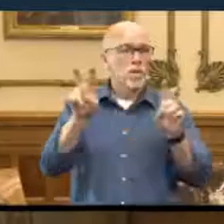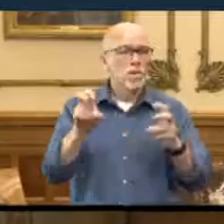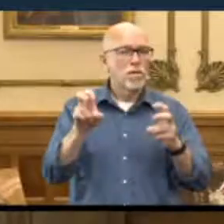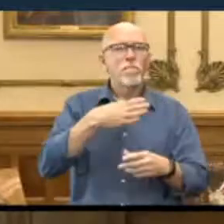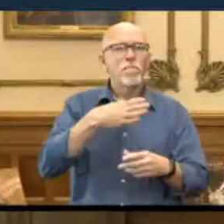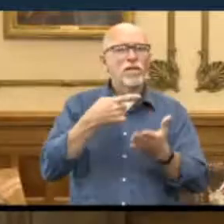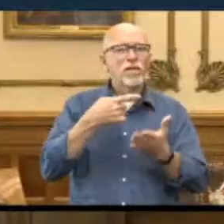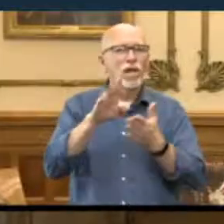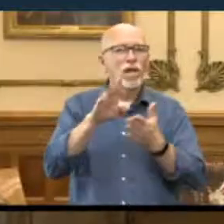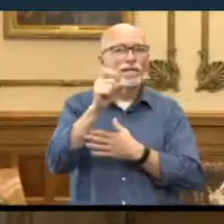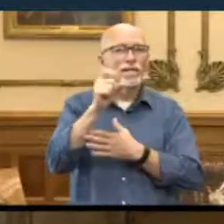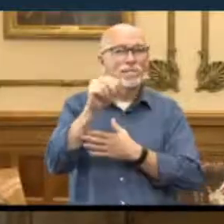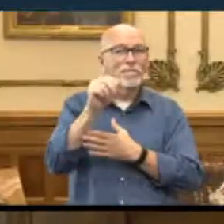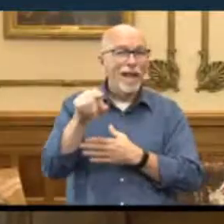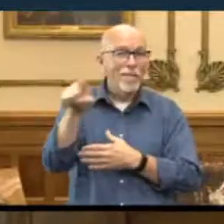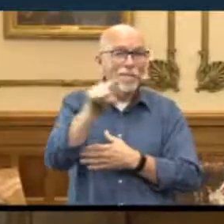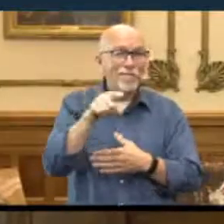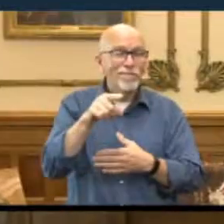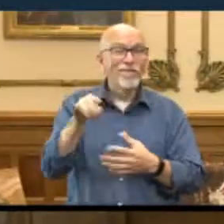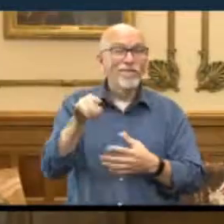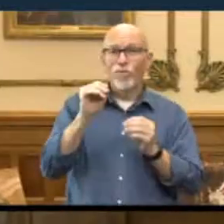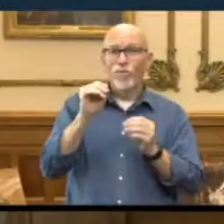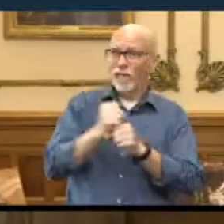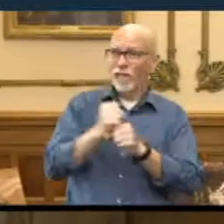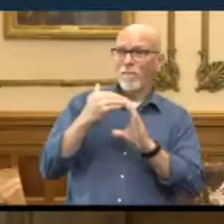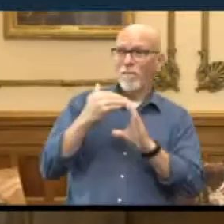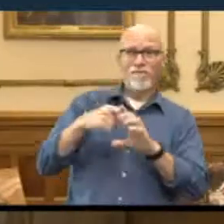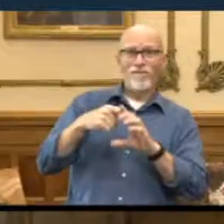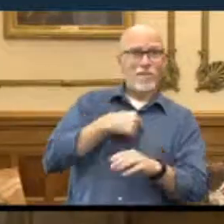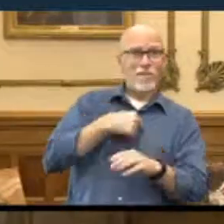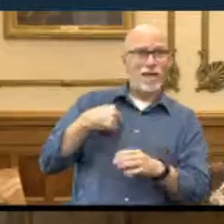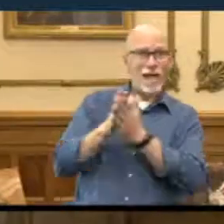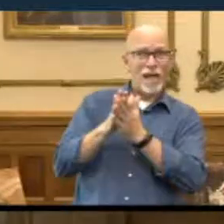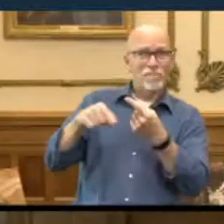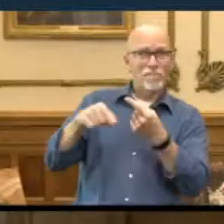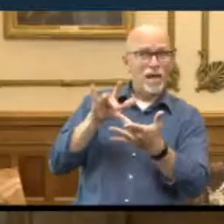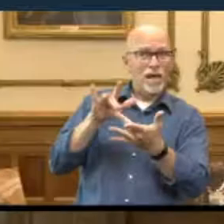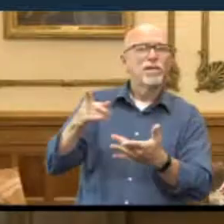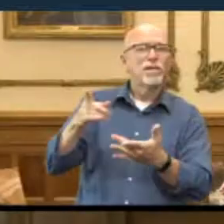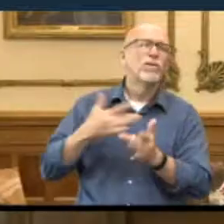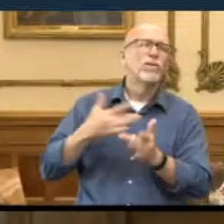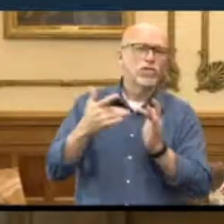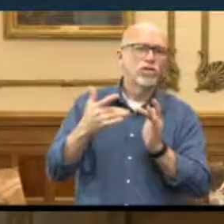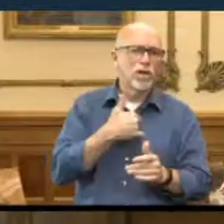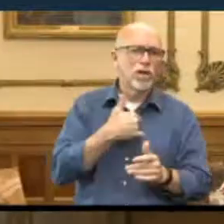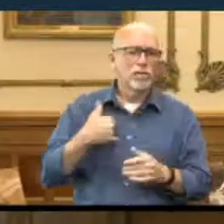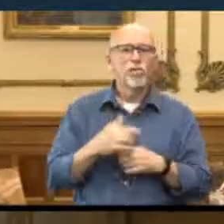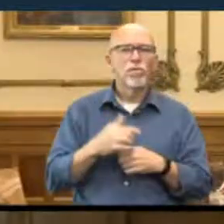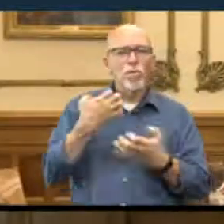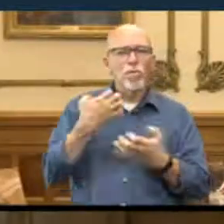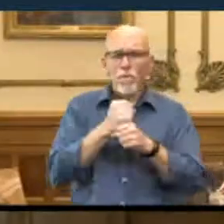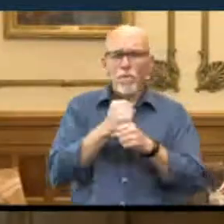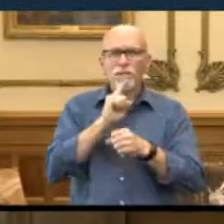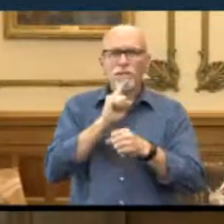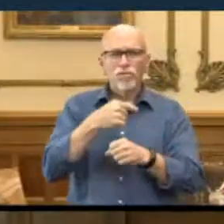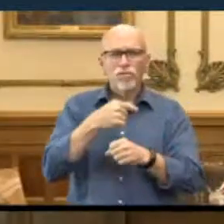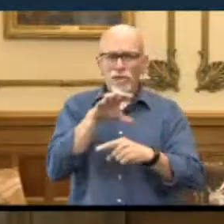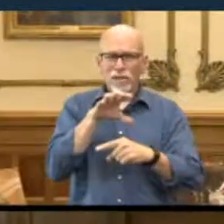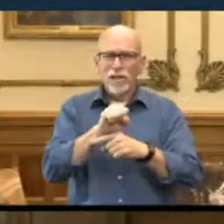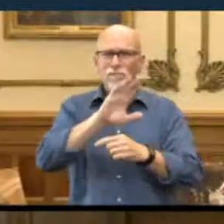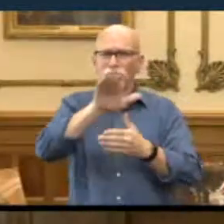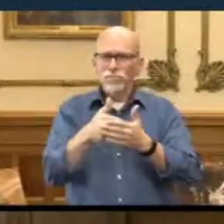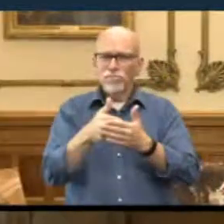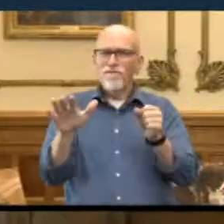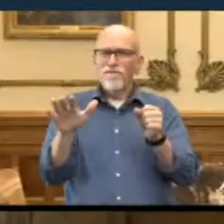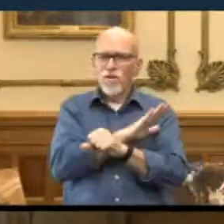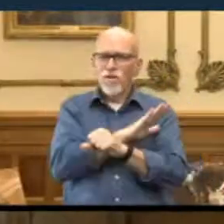spam filters, and if you haven't received an email from us asking about these contacts, reach out to us. We want to make sure that we capture the most complete